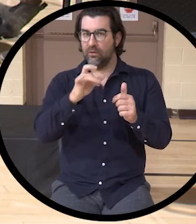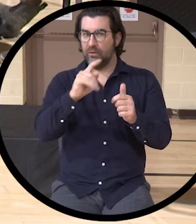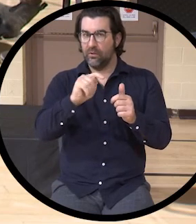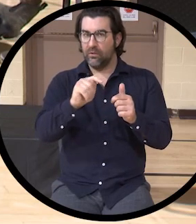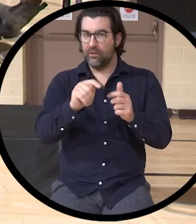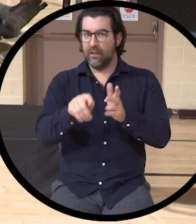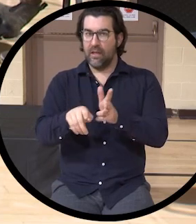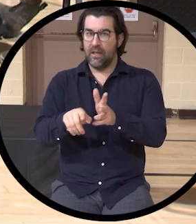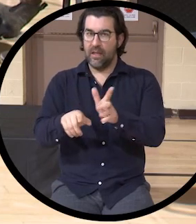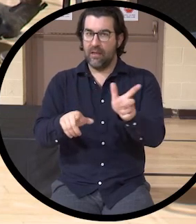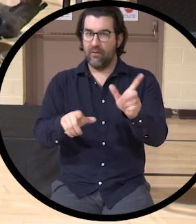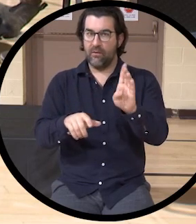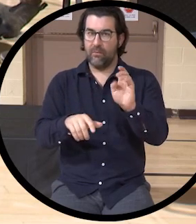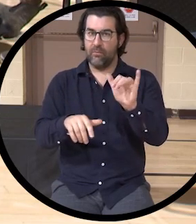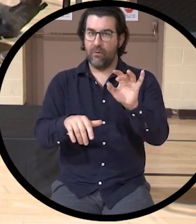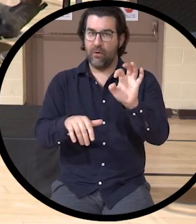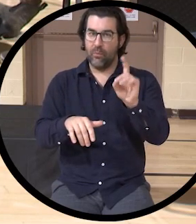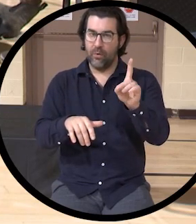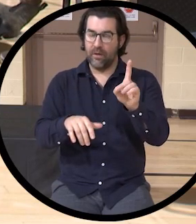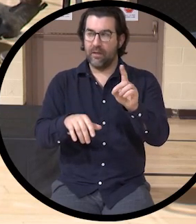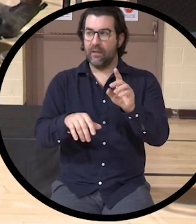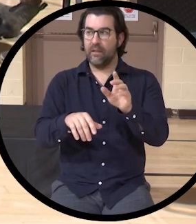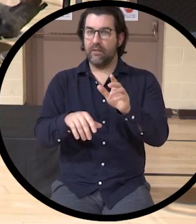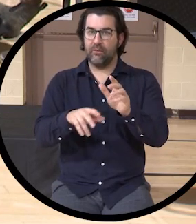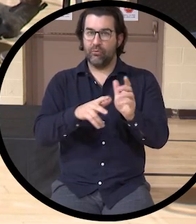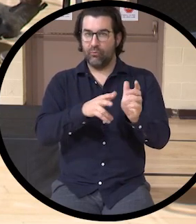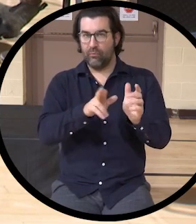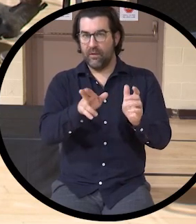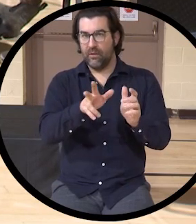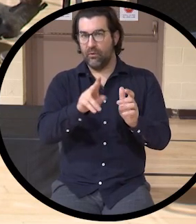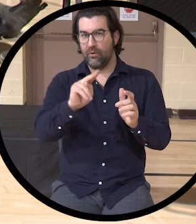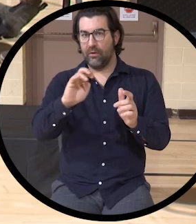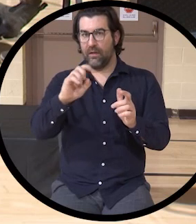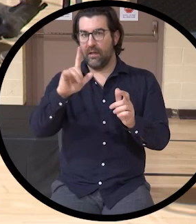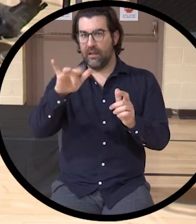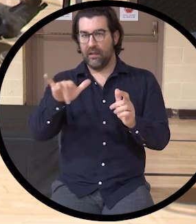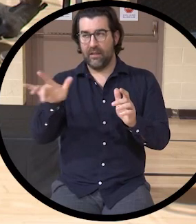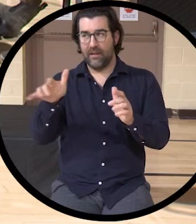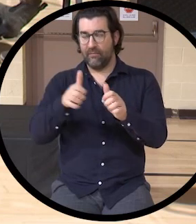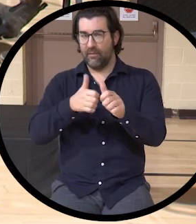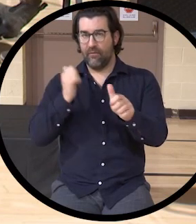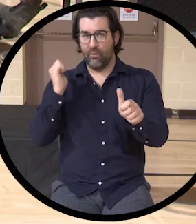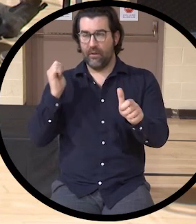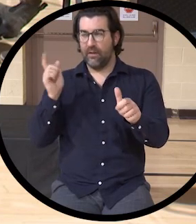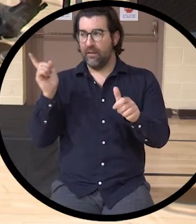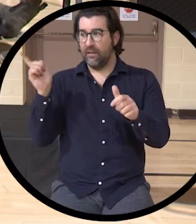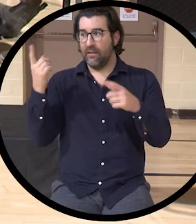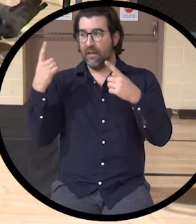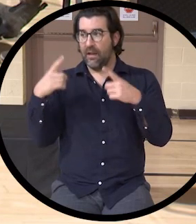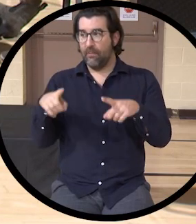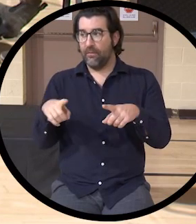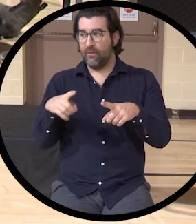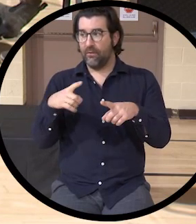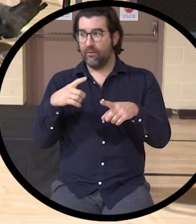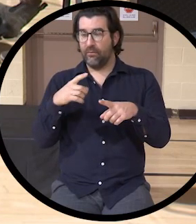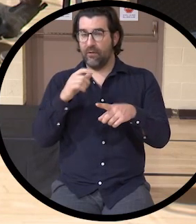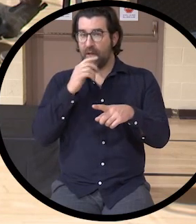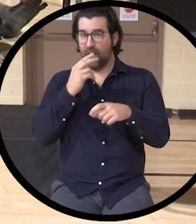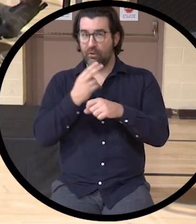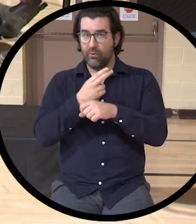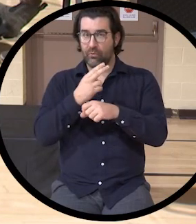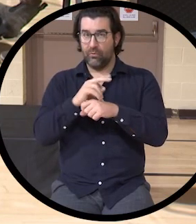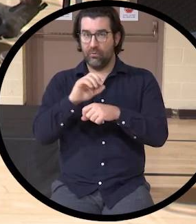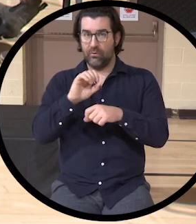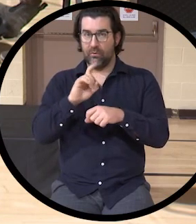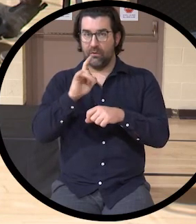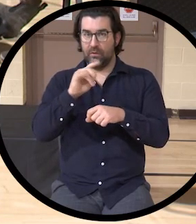on Baywood Street, and then a right on Neckley, and I just totally avoid this area. When this all happens, I'm probably going to use Stanton Avenue again. And